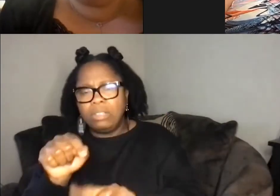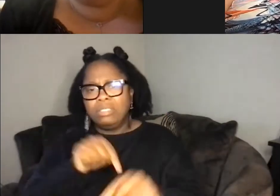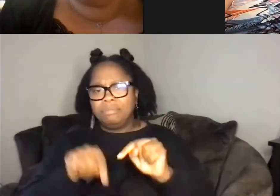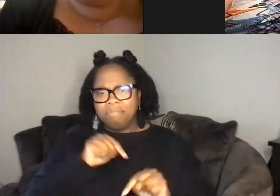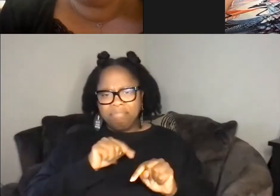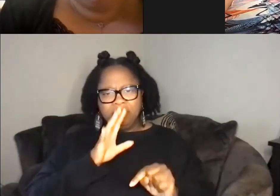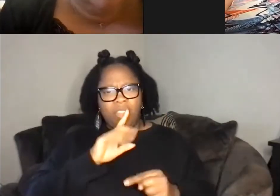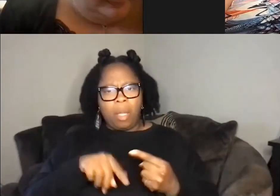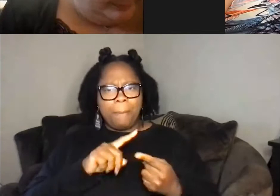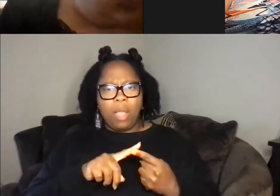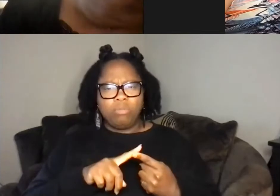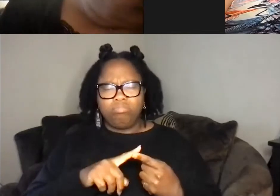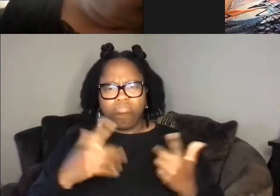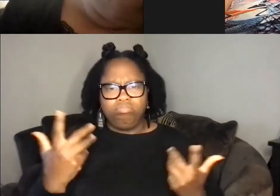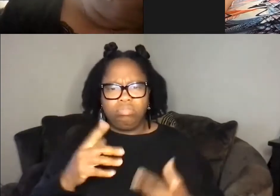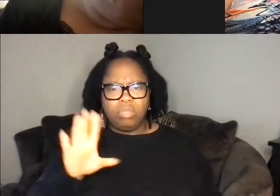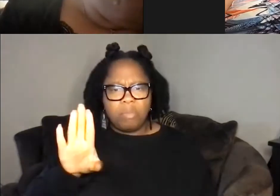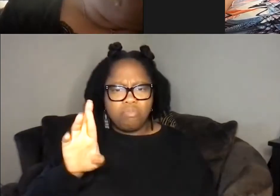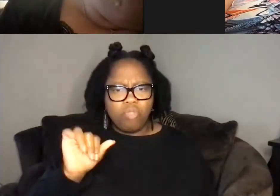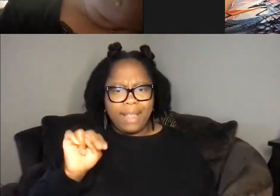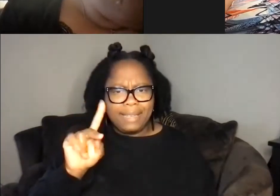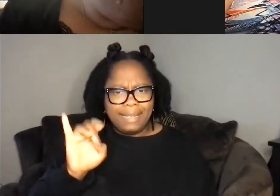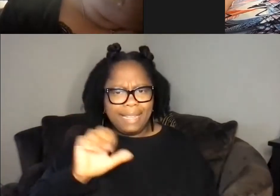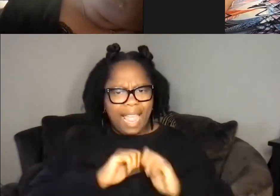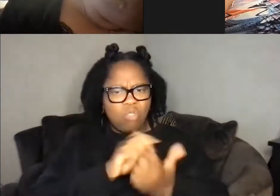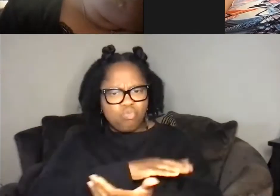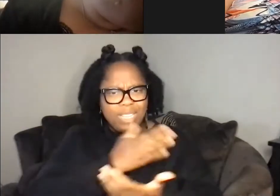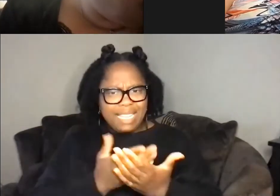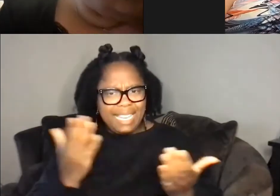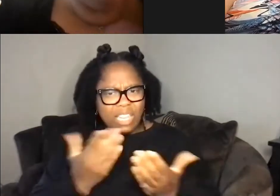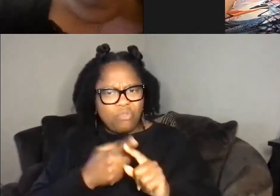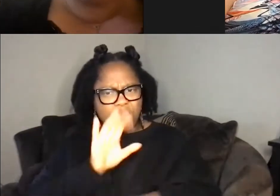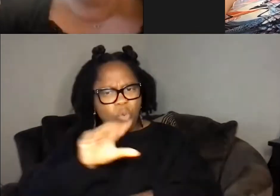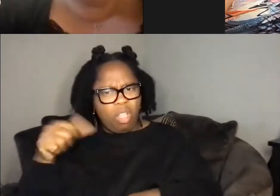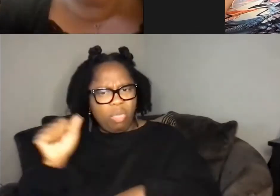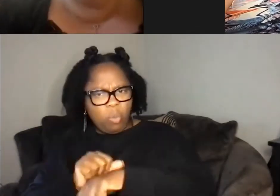about Brandie, how'd you get here from your other work? How'd you